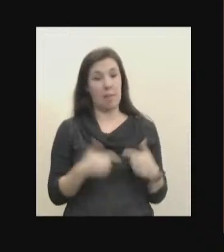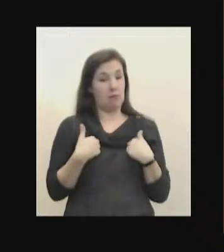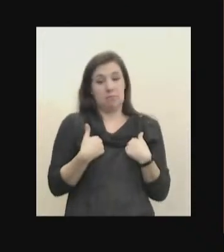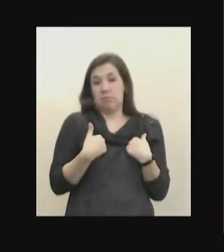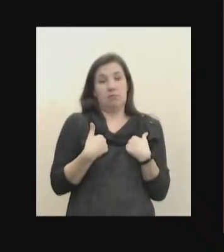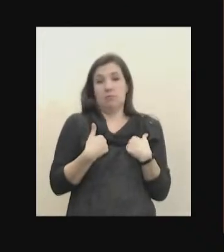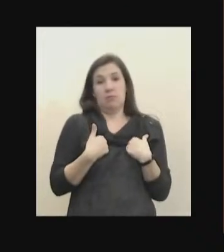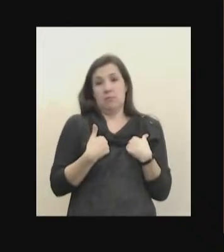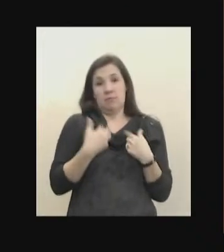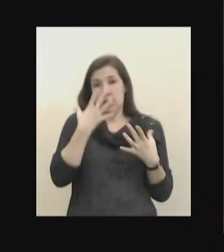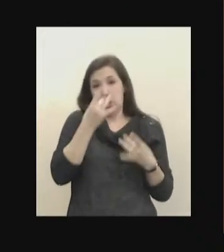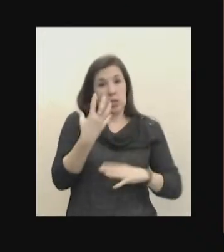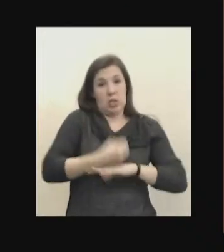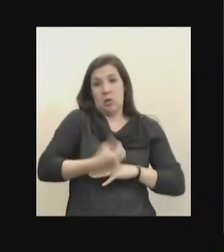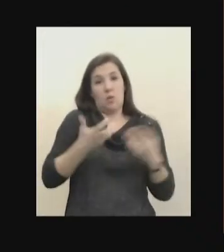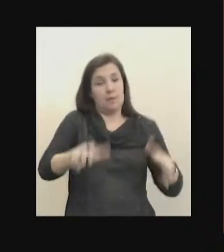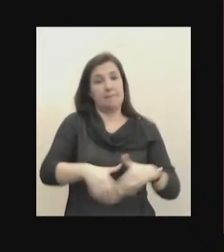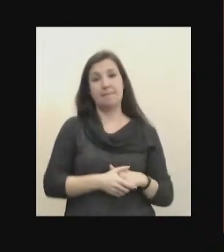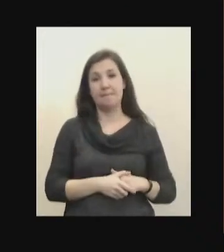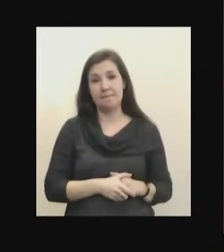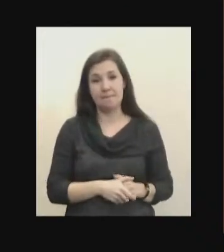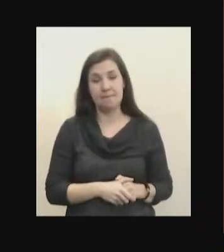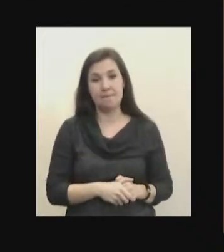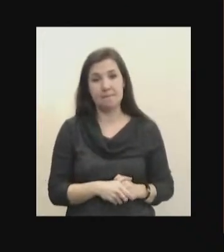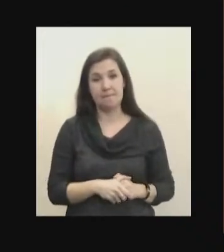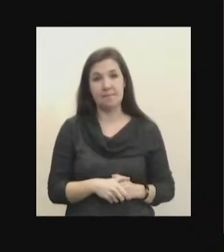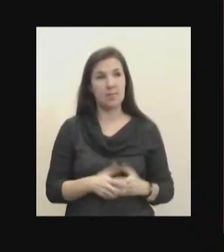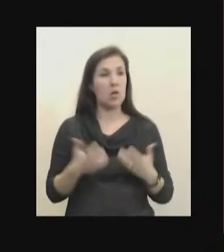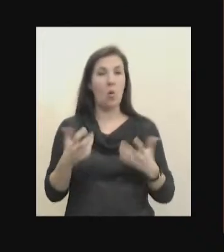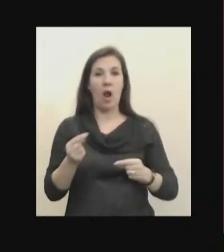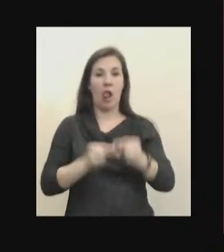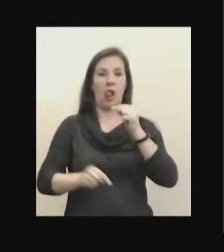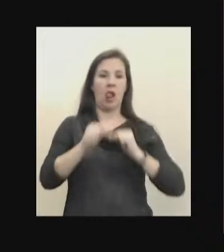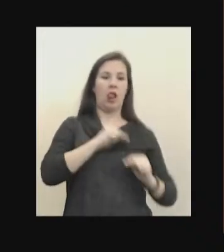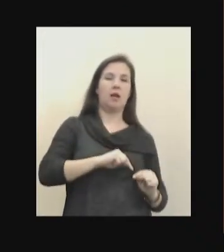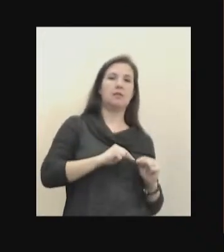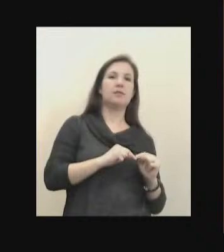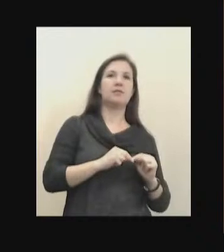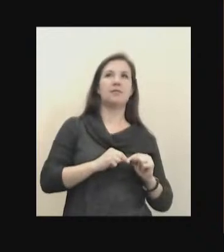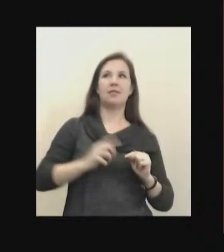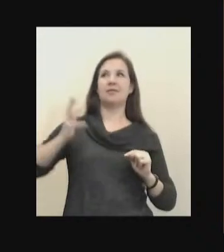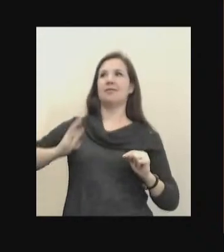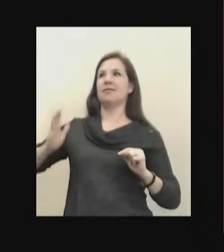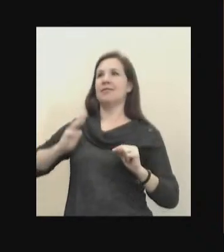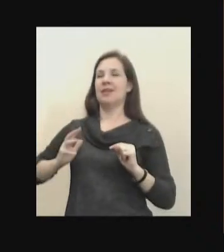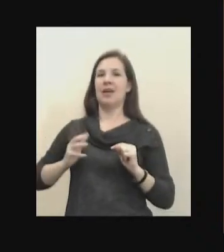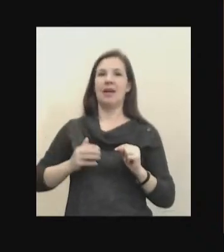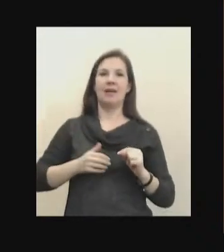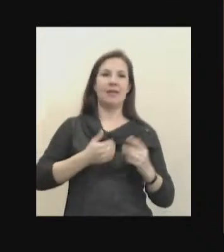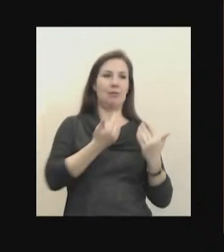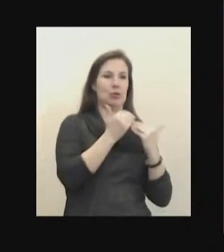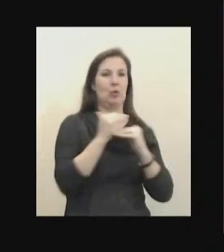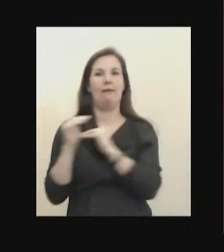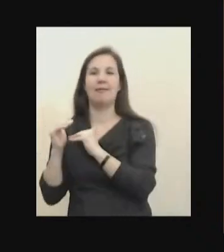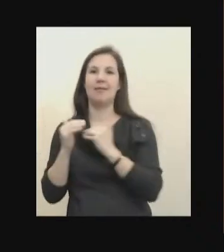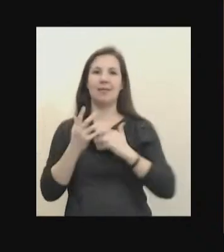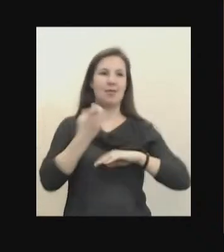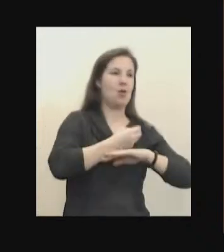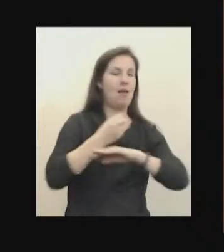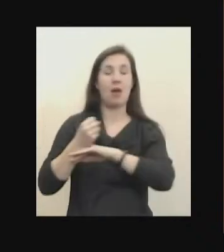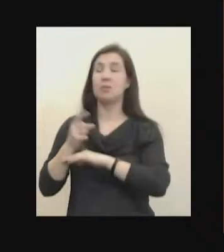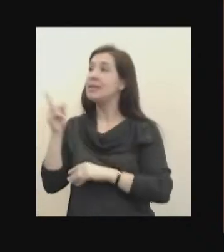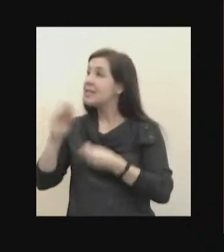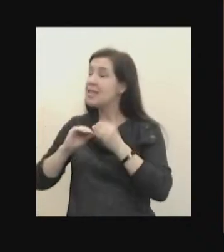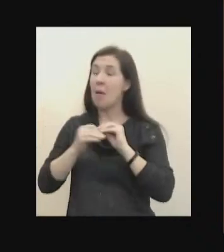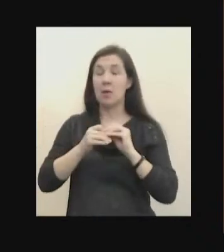doing that. Nobody wants to go back to the days of restrictions and shutdowns, but these numbers are just bonkers, as I